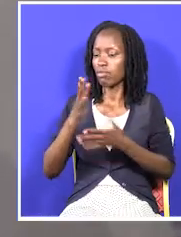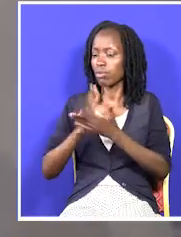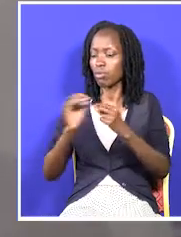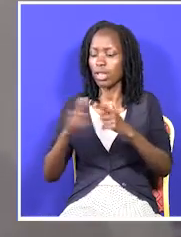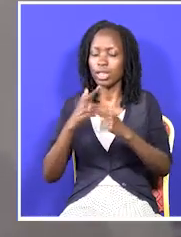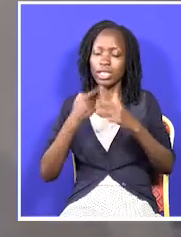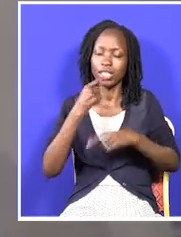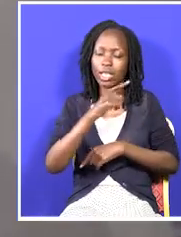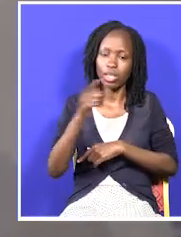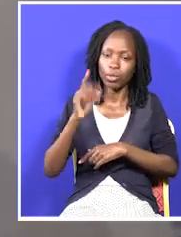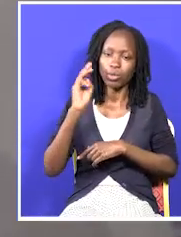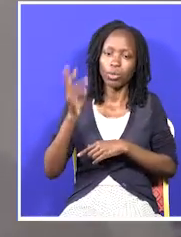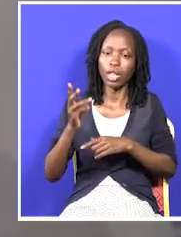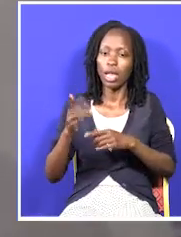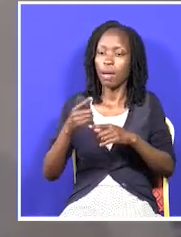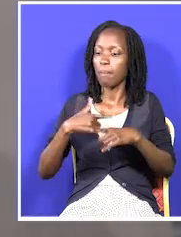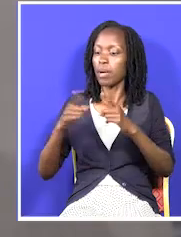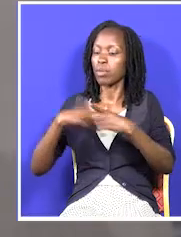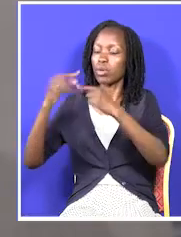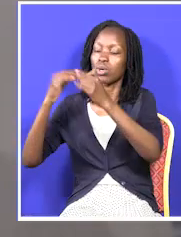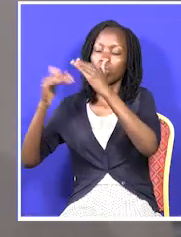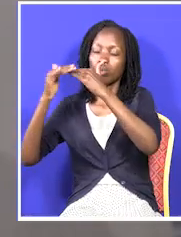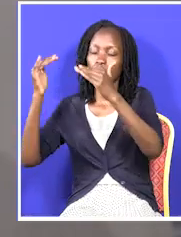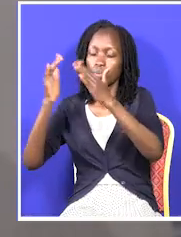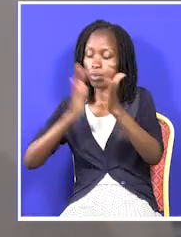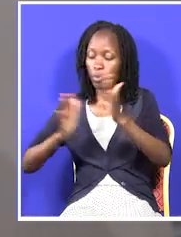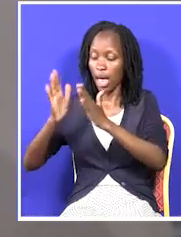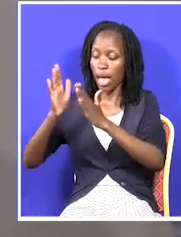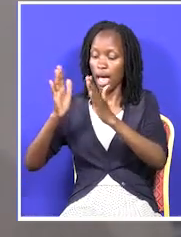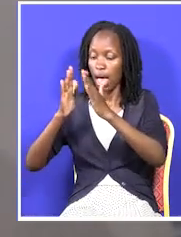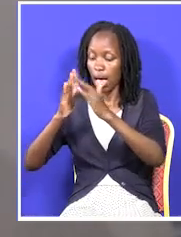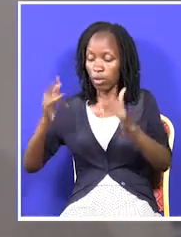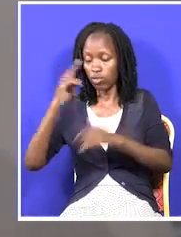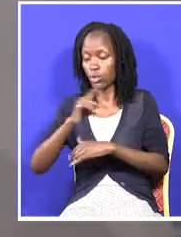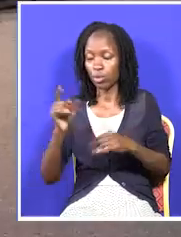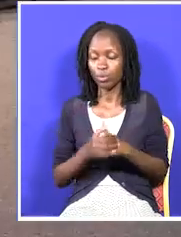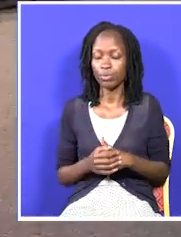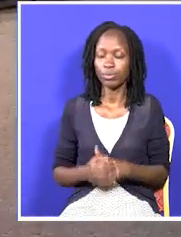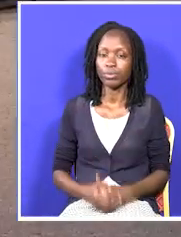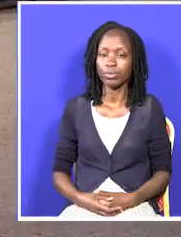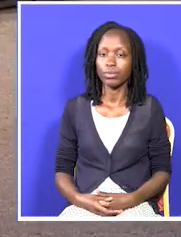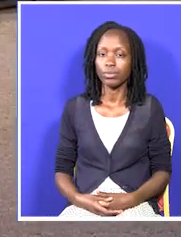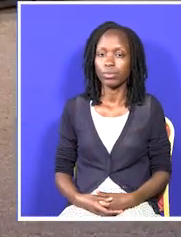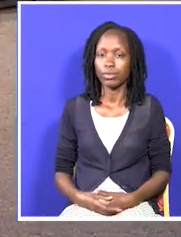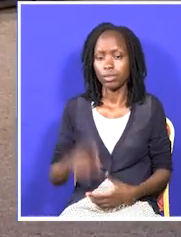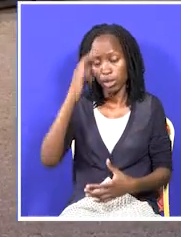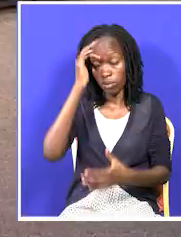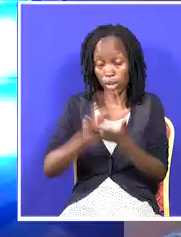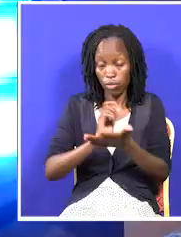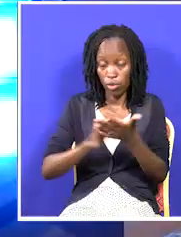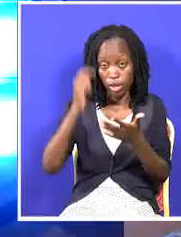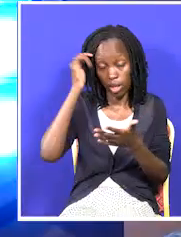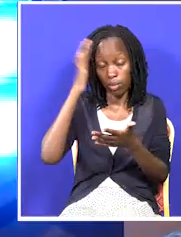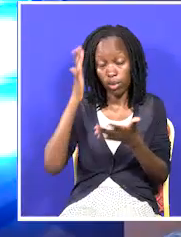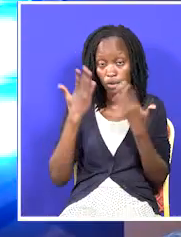would have told you. I am going there to prepare a place for you." Wow. Wow. I believe that you have written it